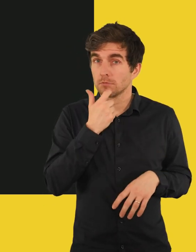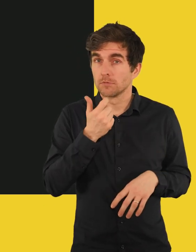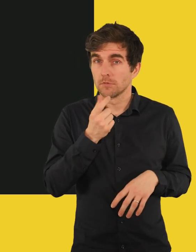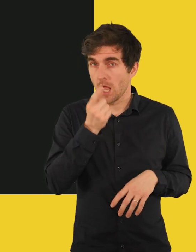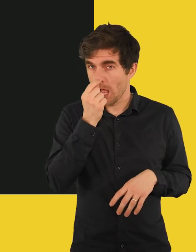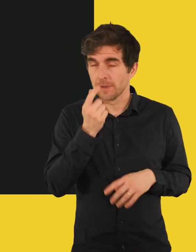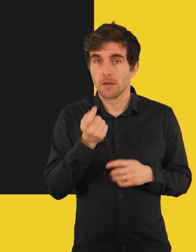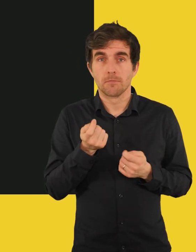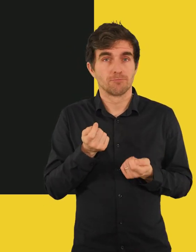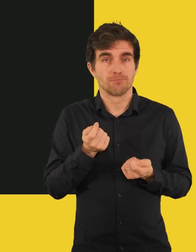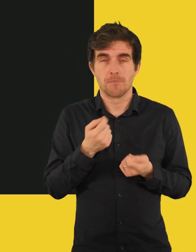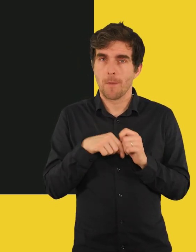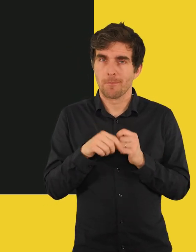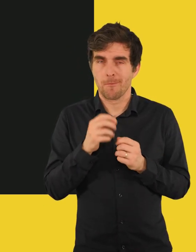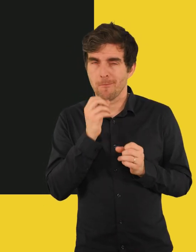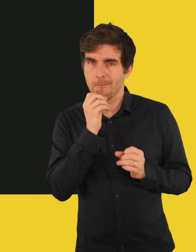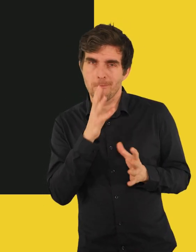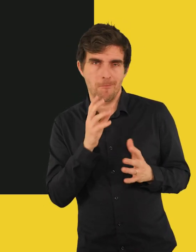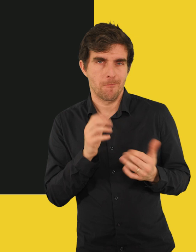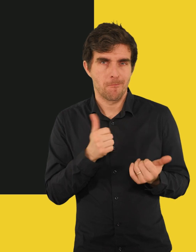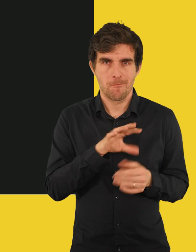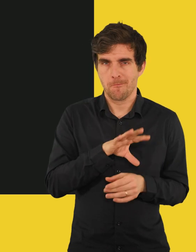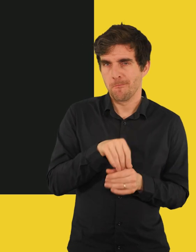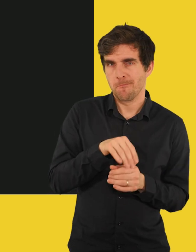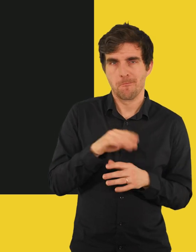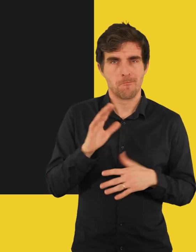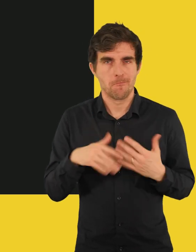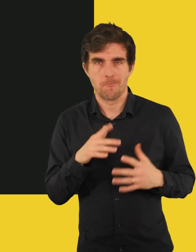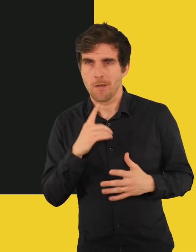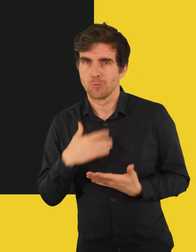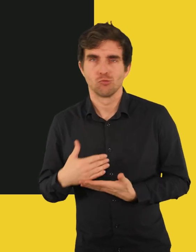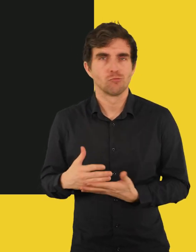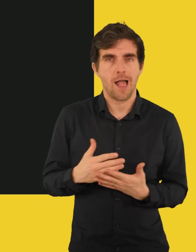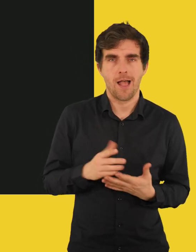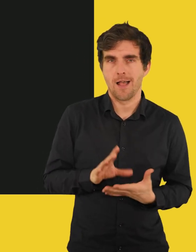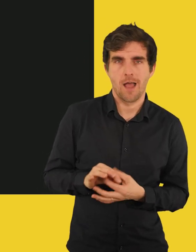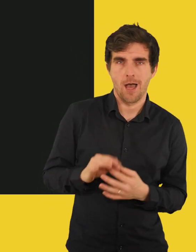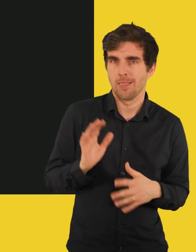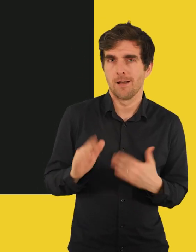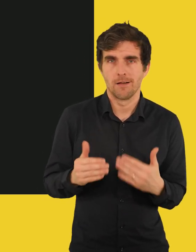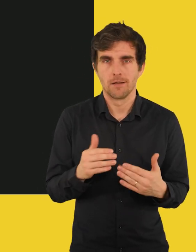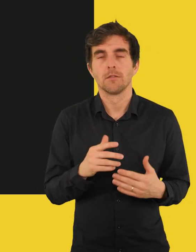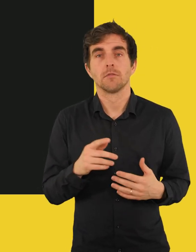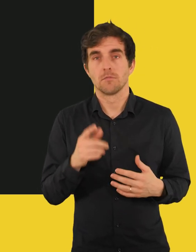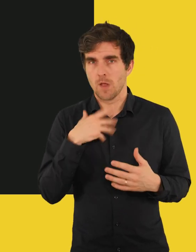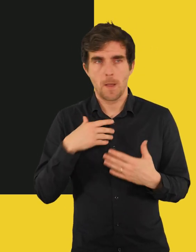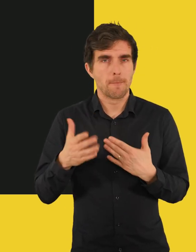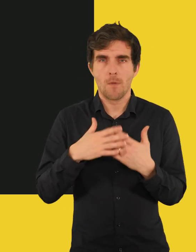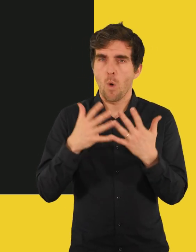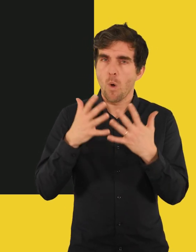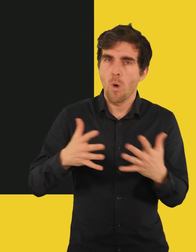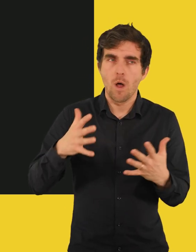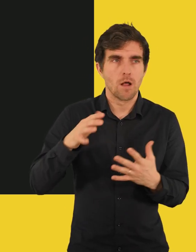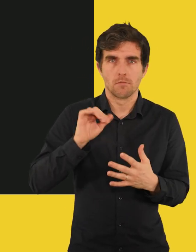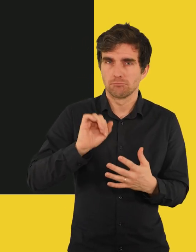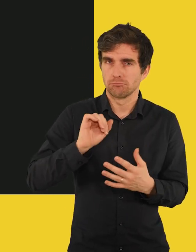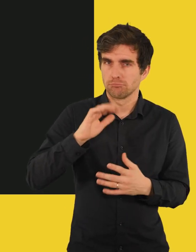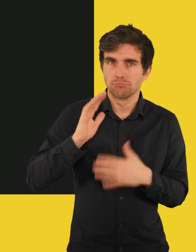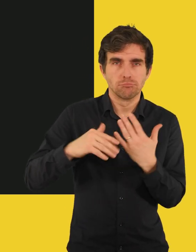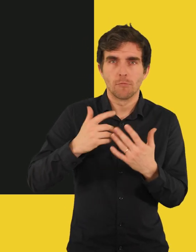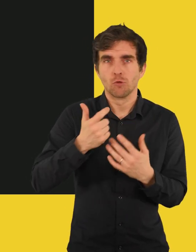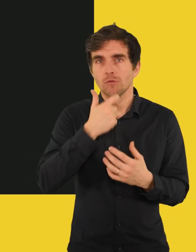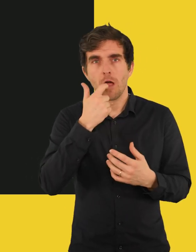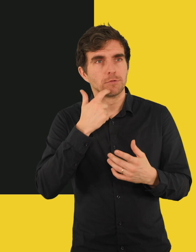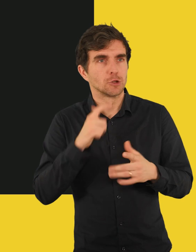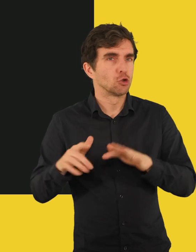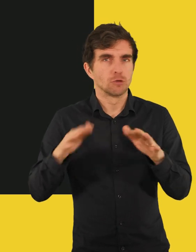it can now, the donuts can become a little bit meaty and they can share it together. They can be able to expand the